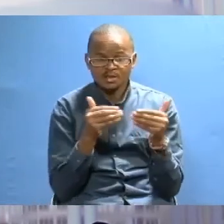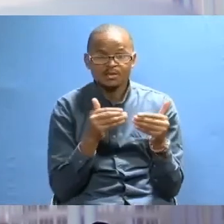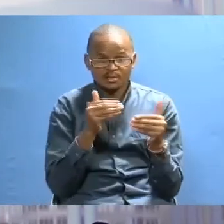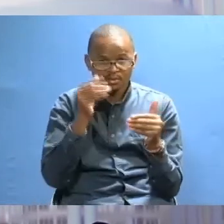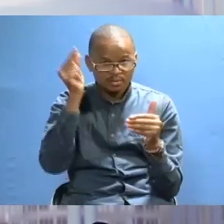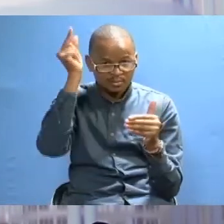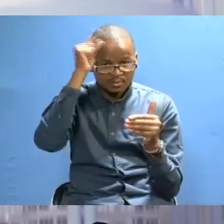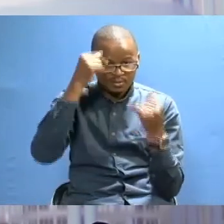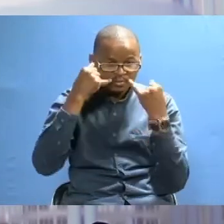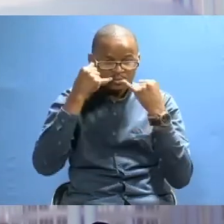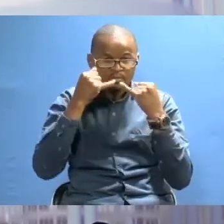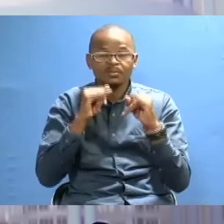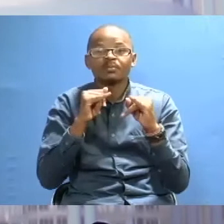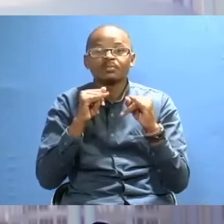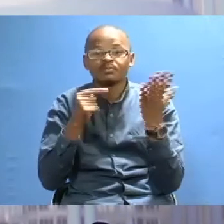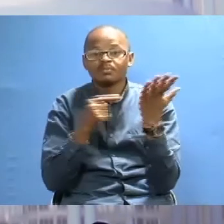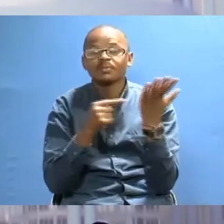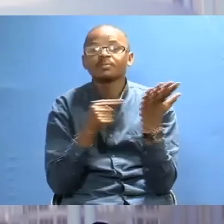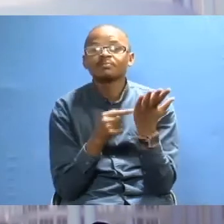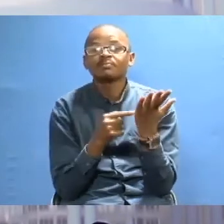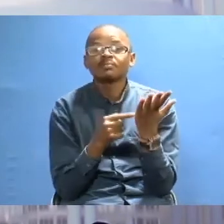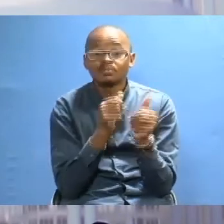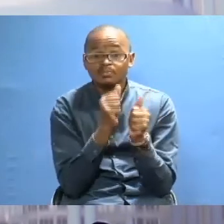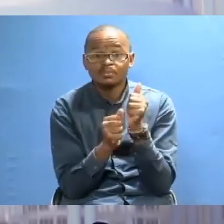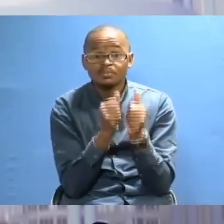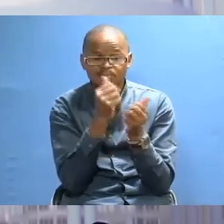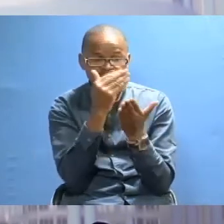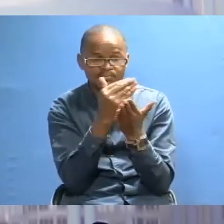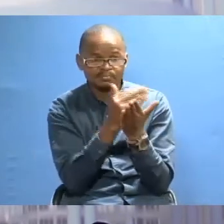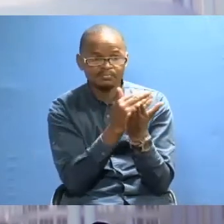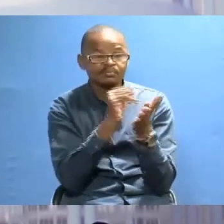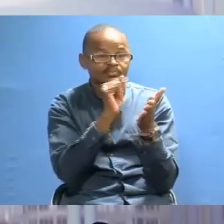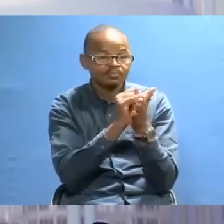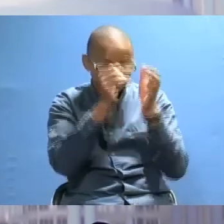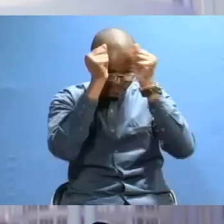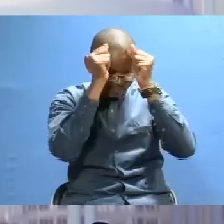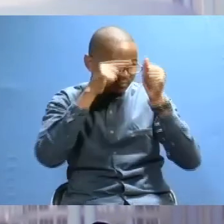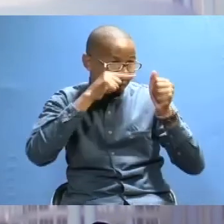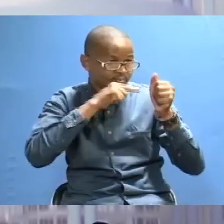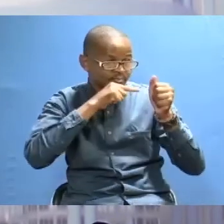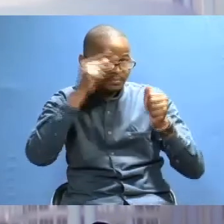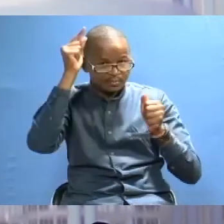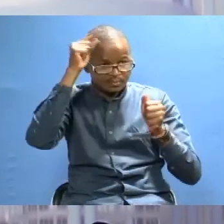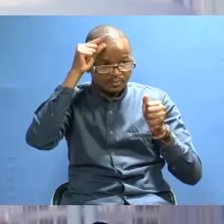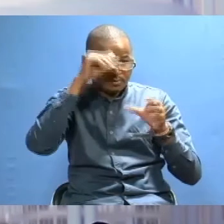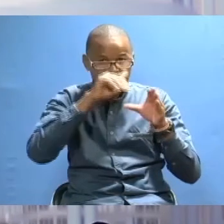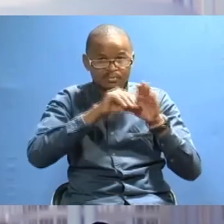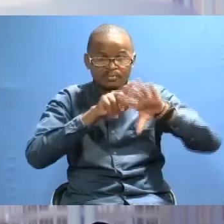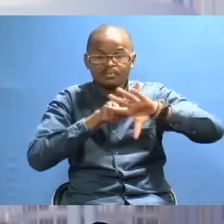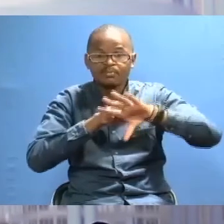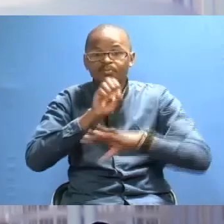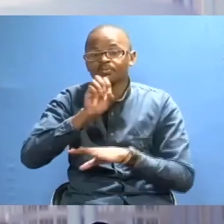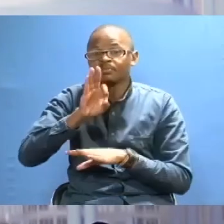offers Bachelor of Information Technology, which is a program designed so that the student completes the degree in